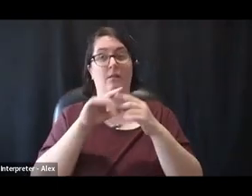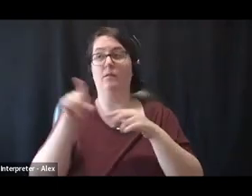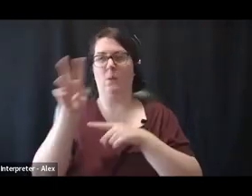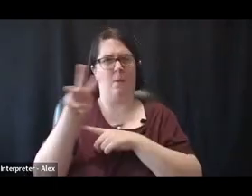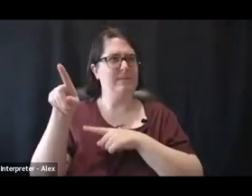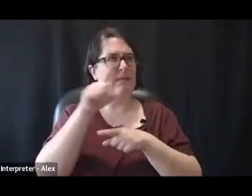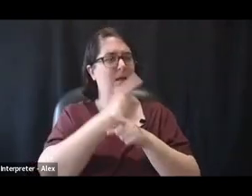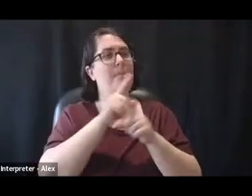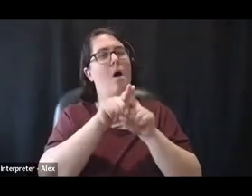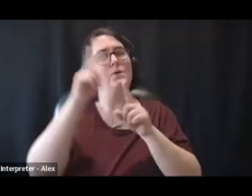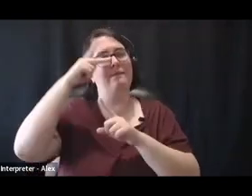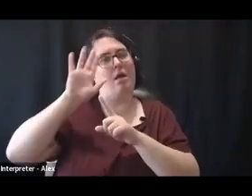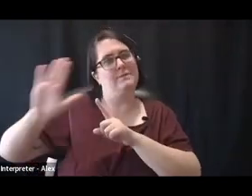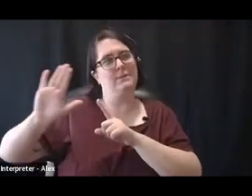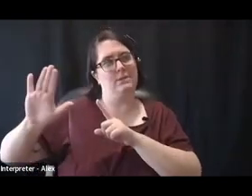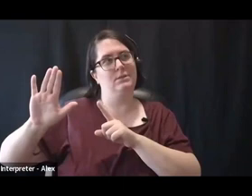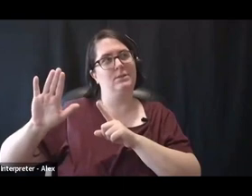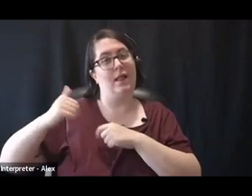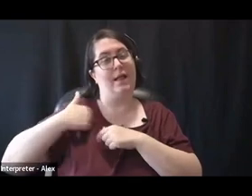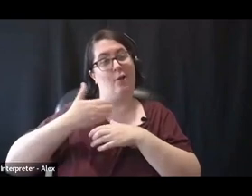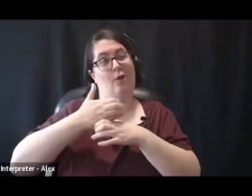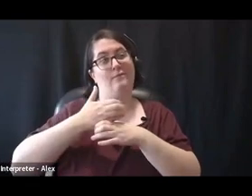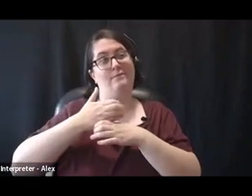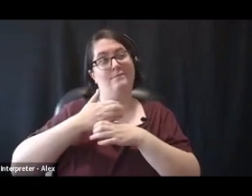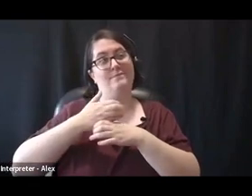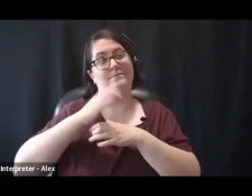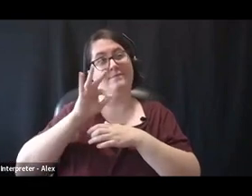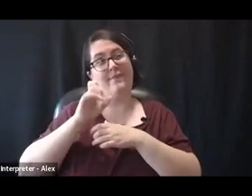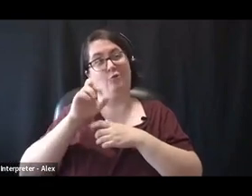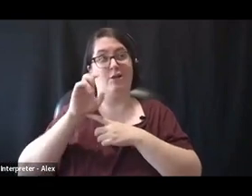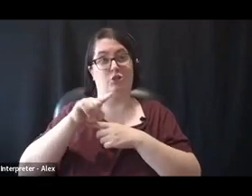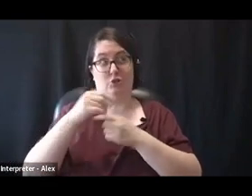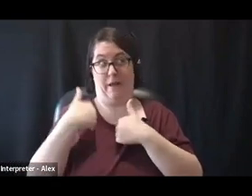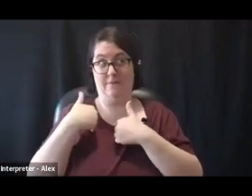also sort of a philosophy that the Canadian Craft Federation developed?